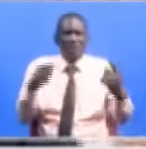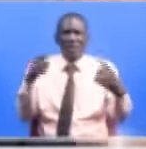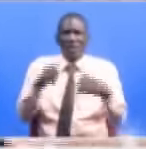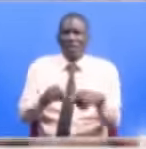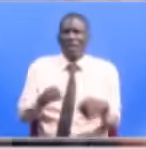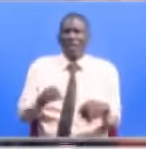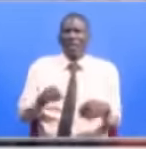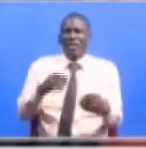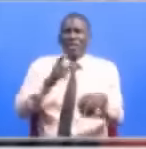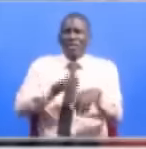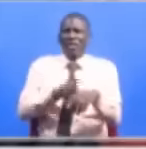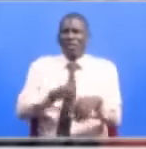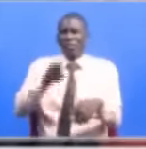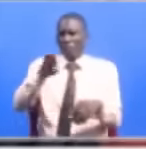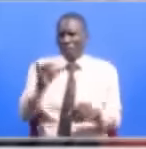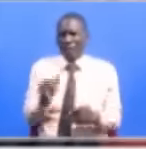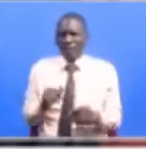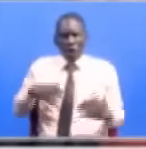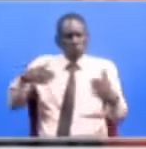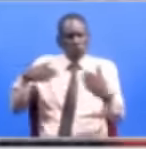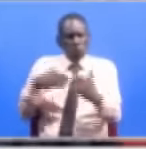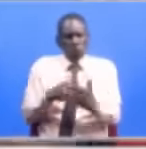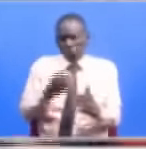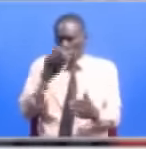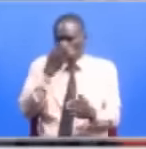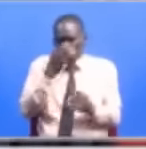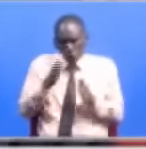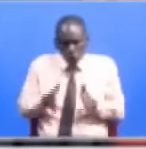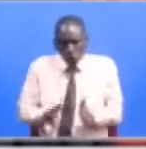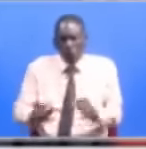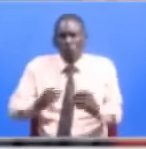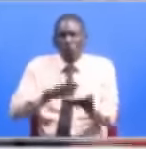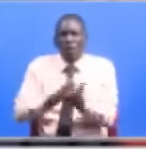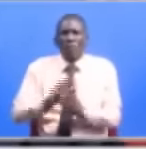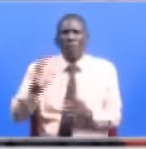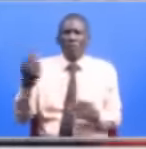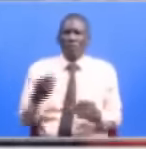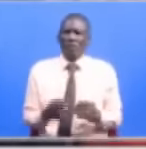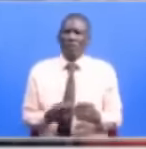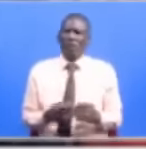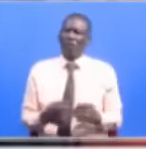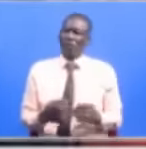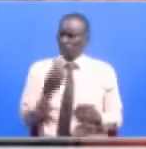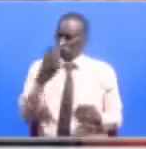actually blocking his pathway to the presidency. So he saw me as no longer a friend.